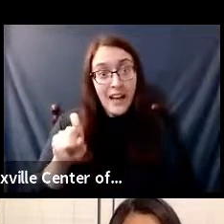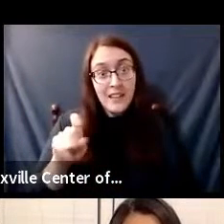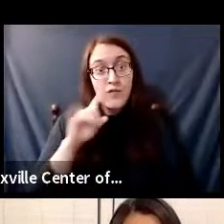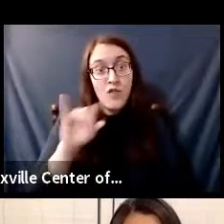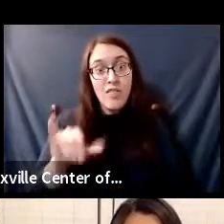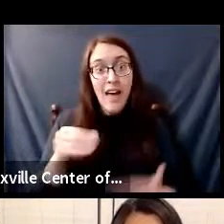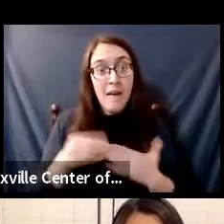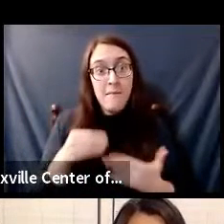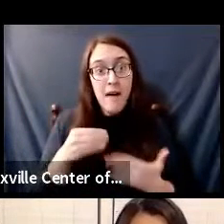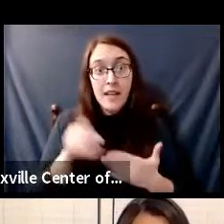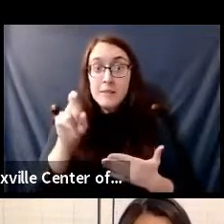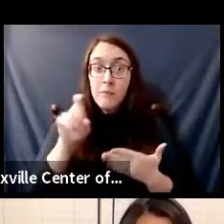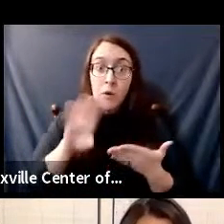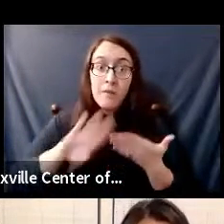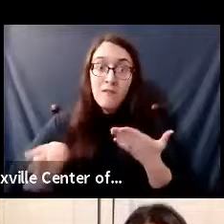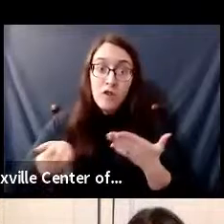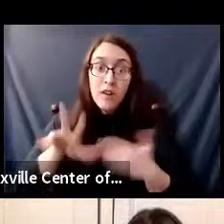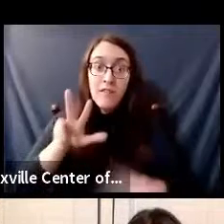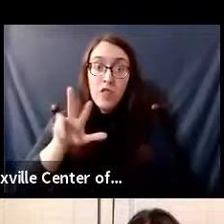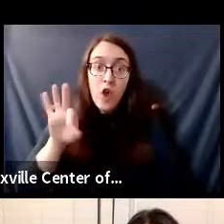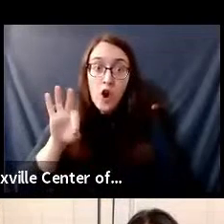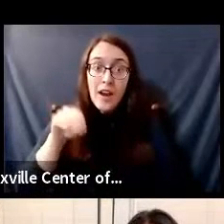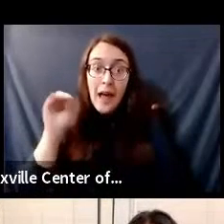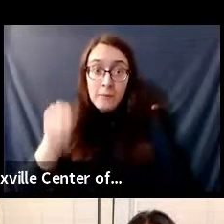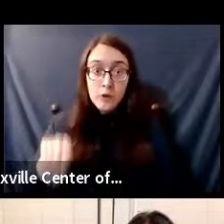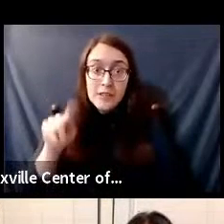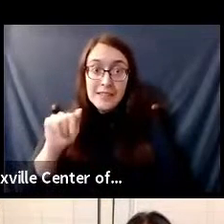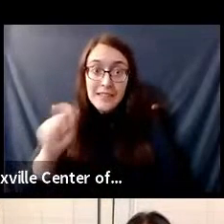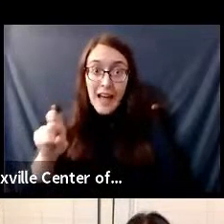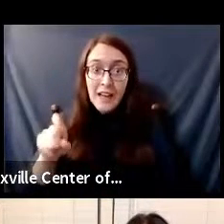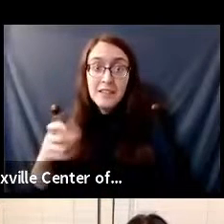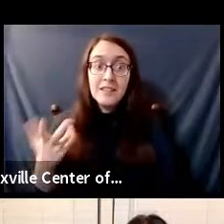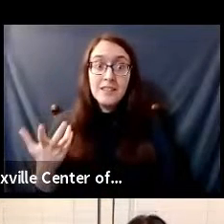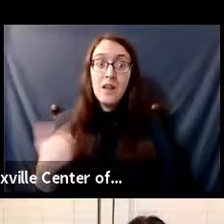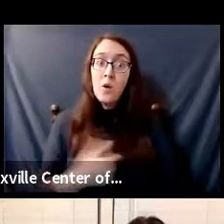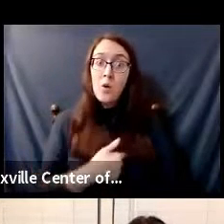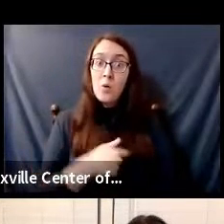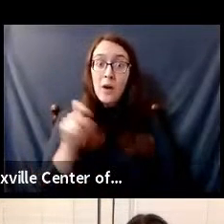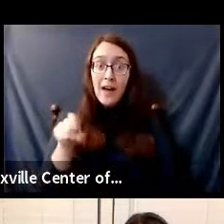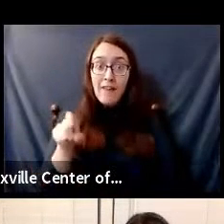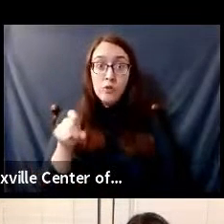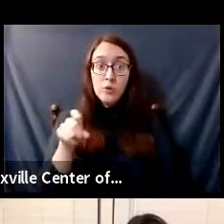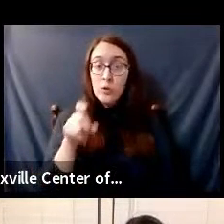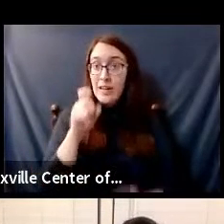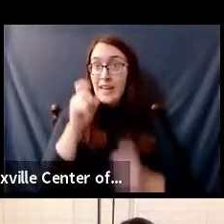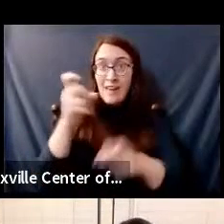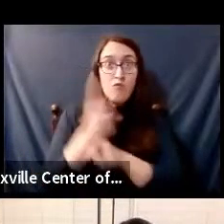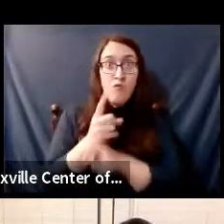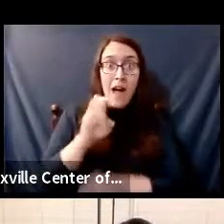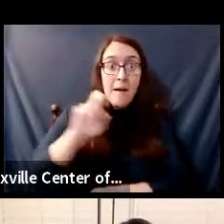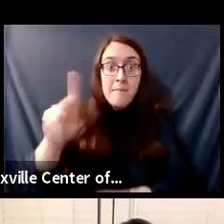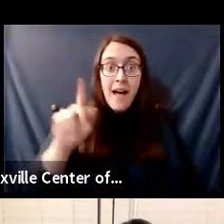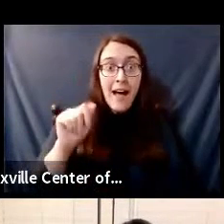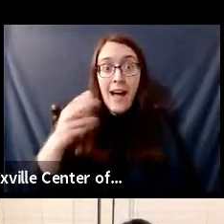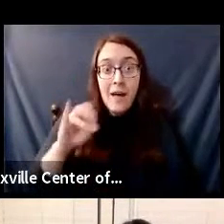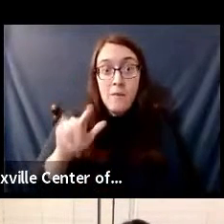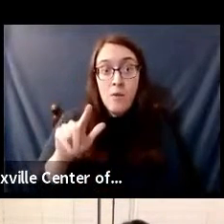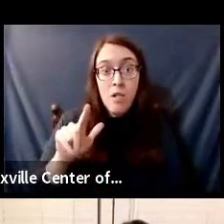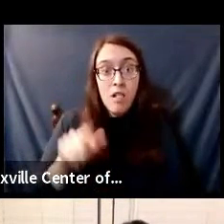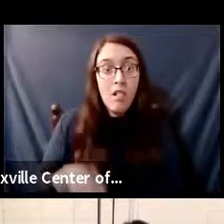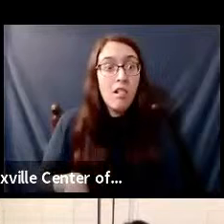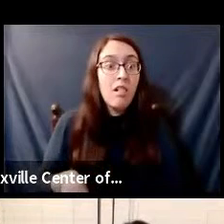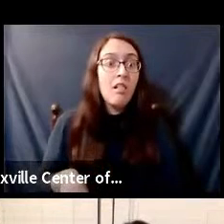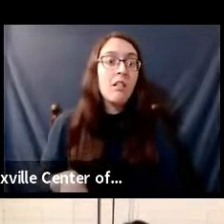at a rate of 39%. So we have to give it right to them come April 15th. And one